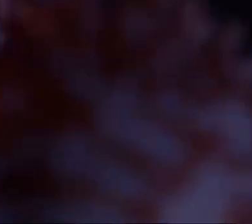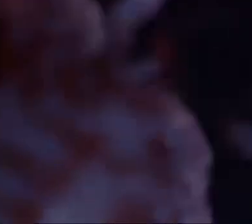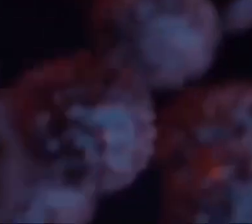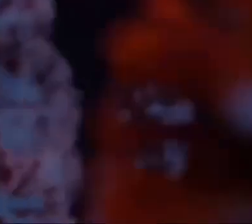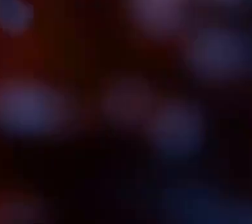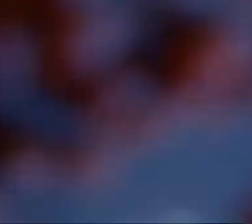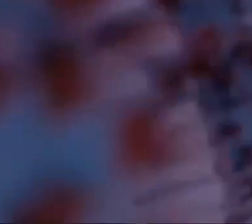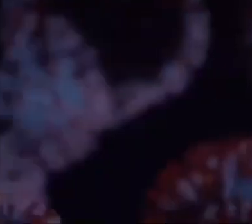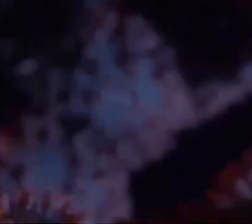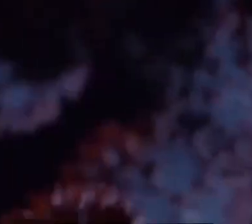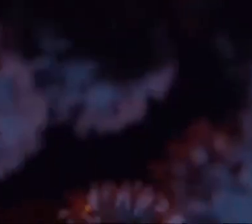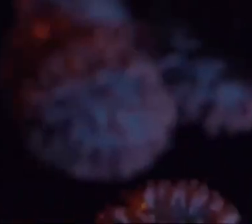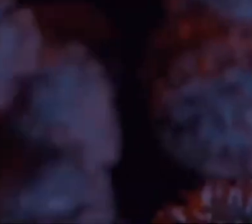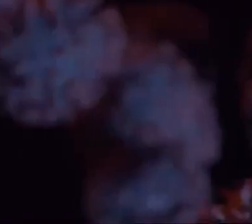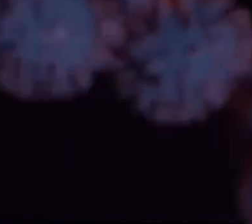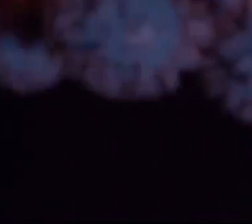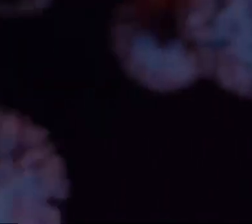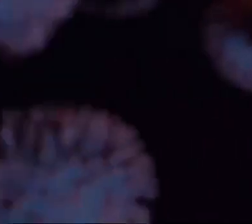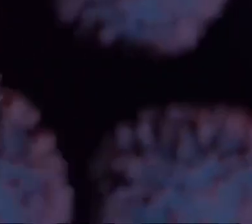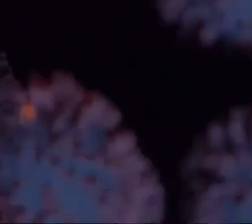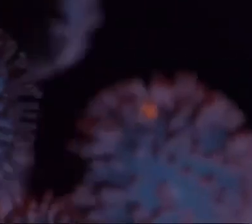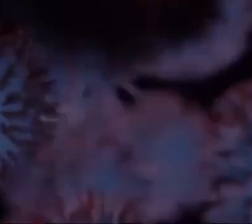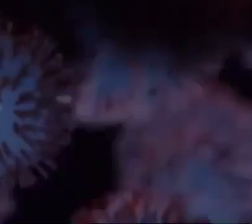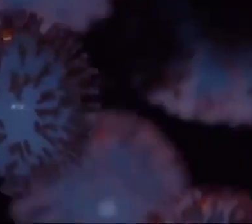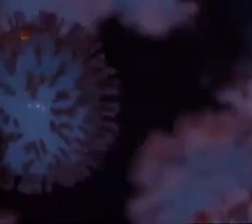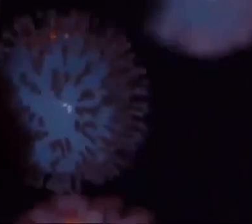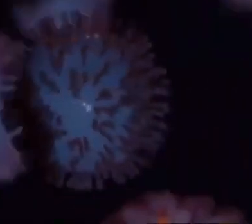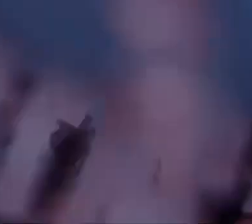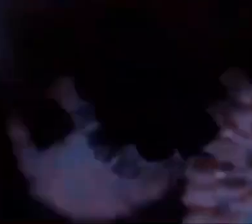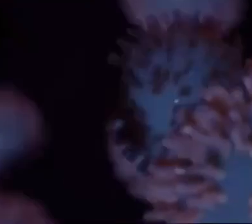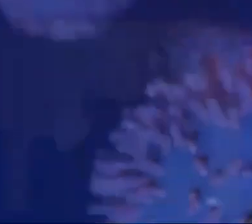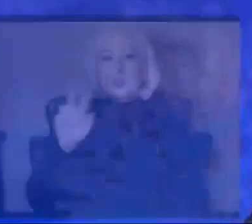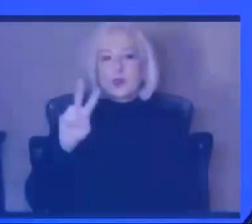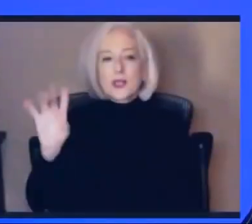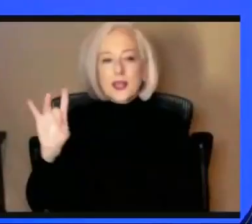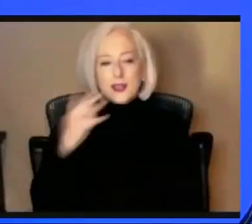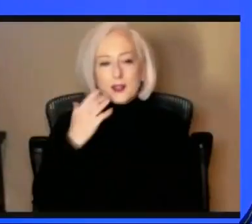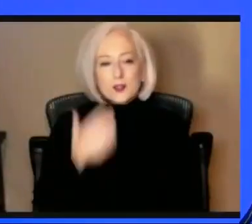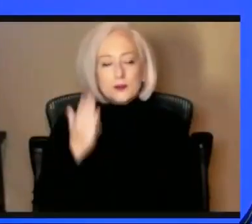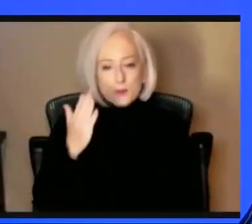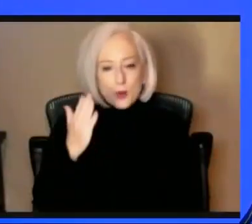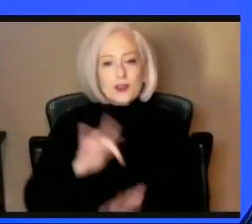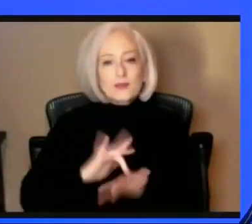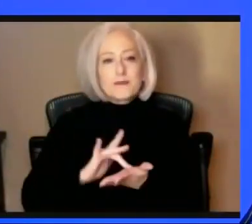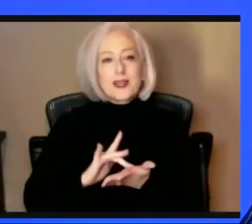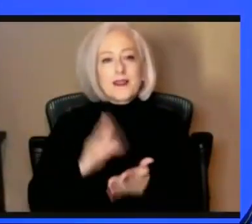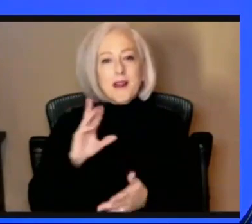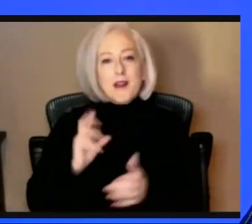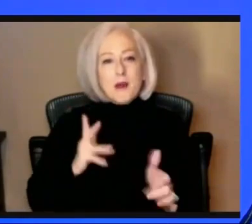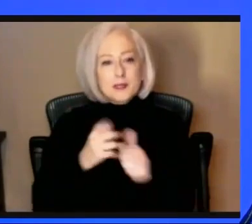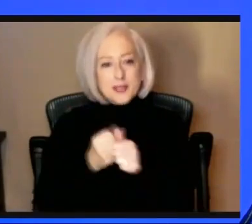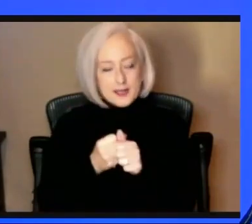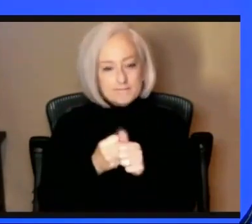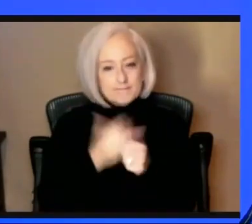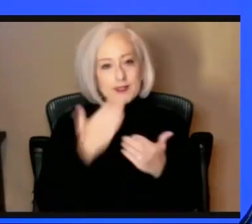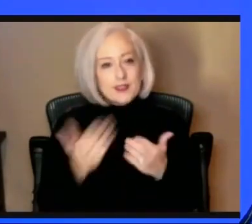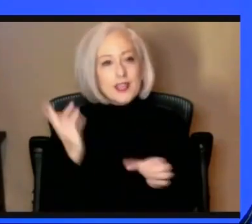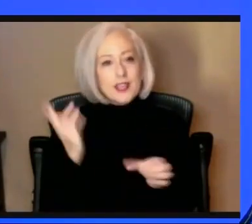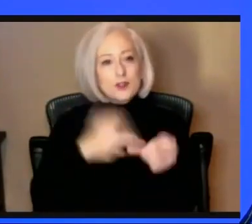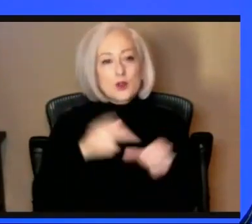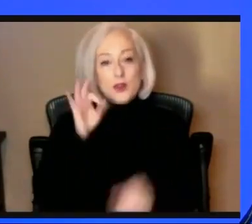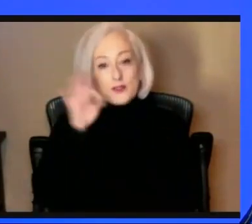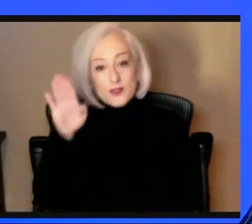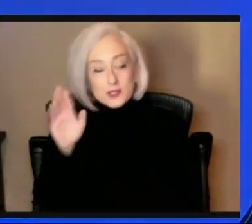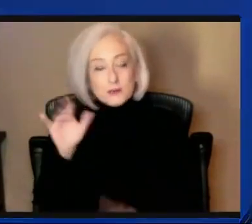Good Monday morning, everyone. It is February 28th. Welcome into the Morning Medical Update. Thank you so much for joining us here on Facebook, YouTube, and